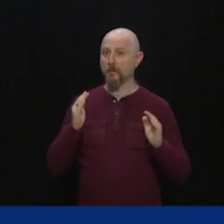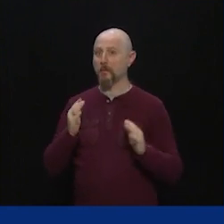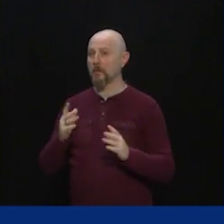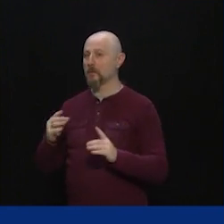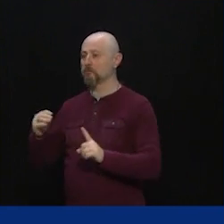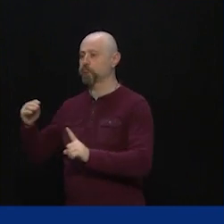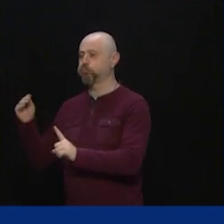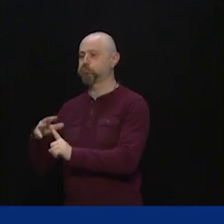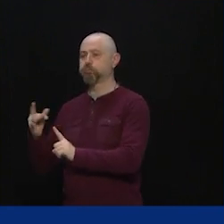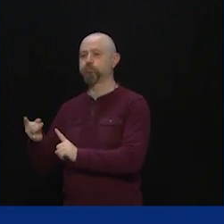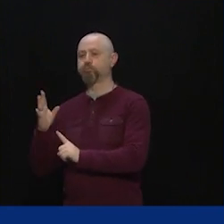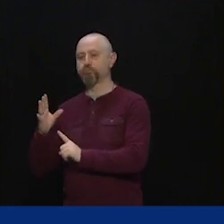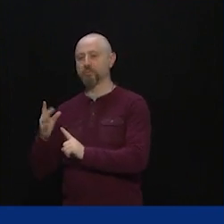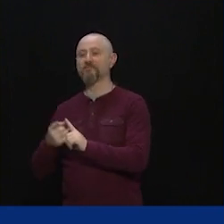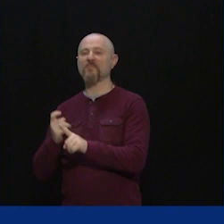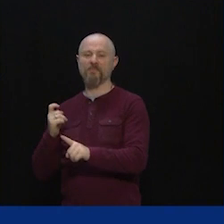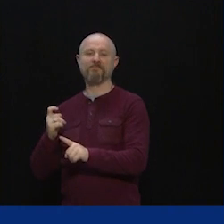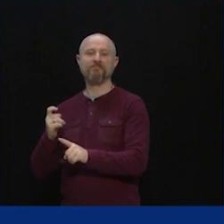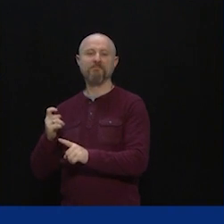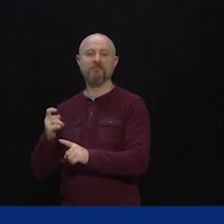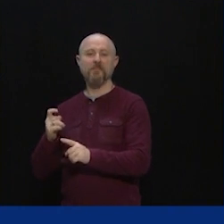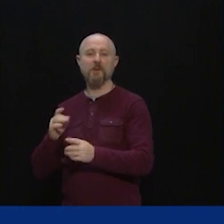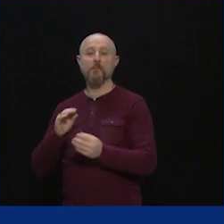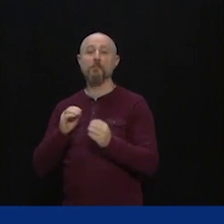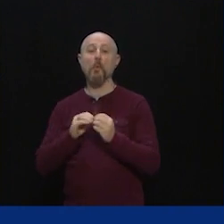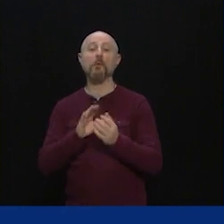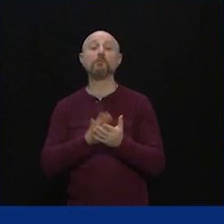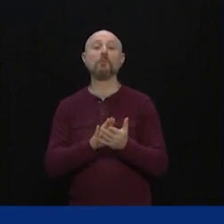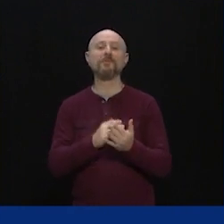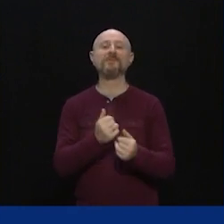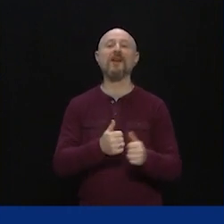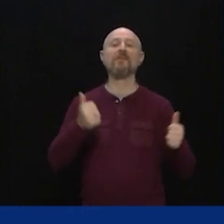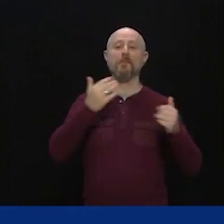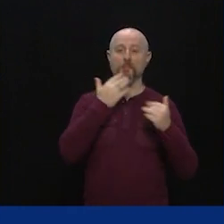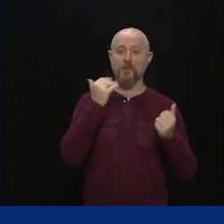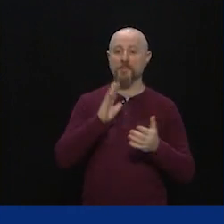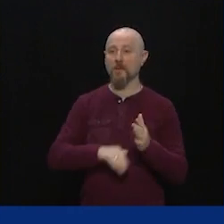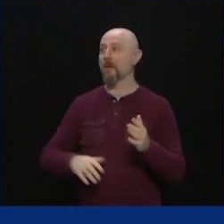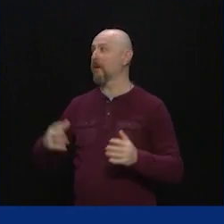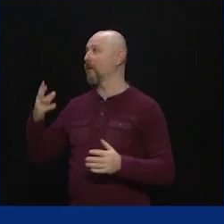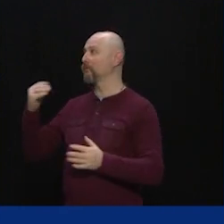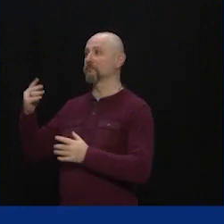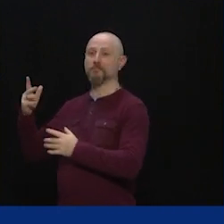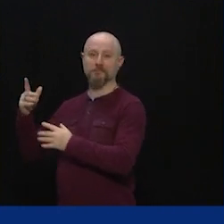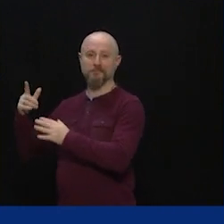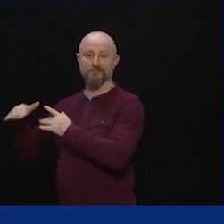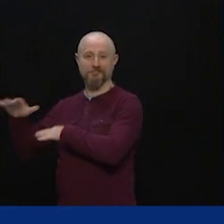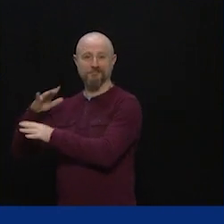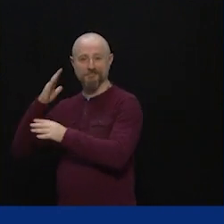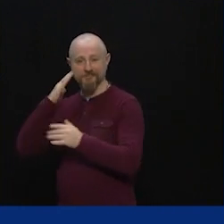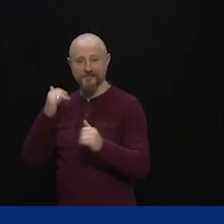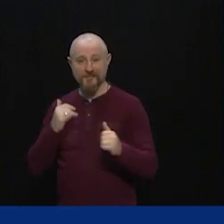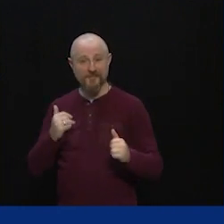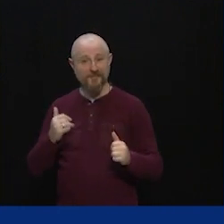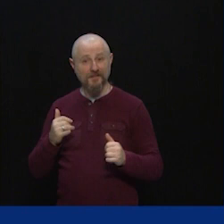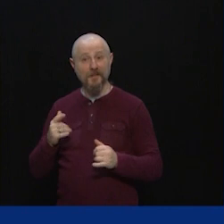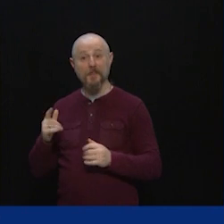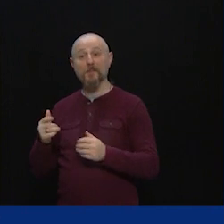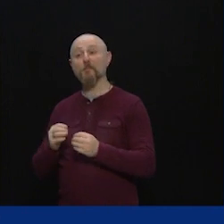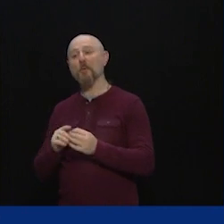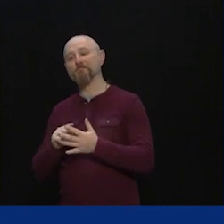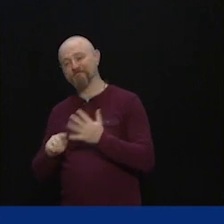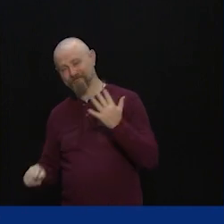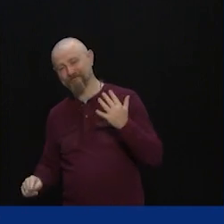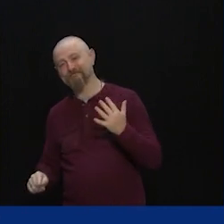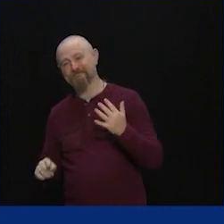safer in a school setting than being out there playing with everybody else. And the other part is the denial of a quality education. I mean,